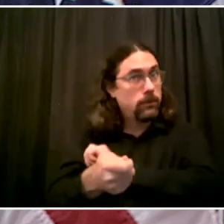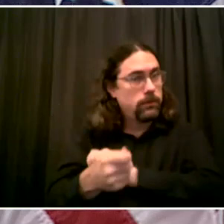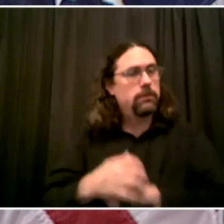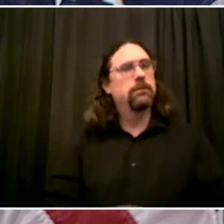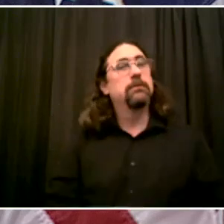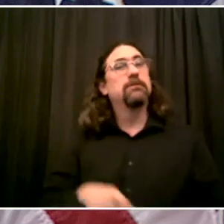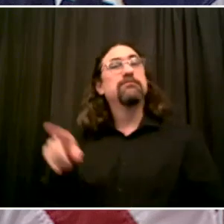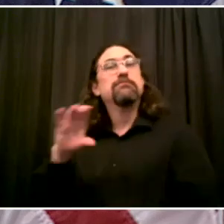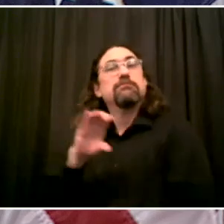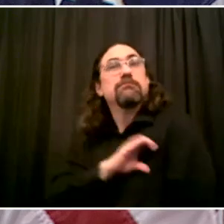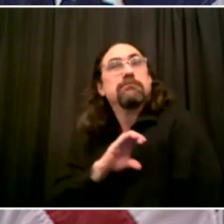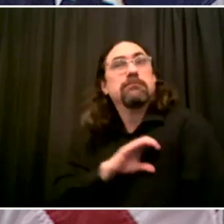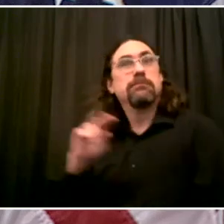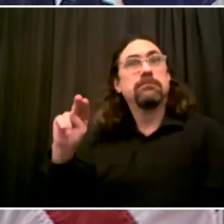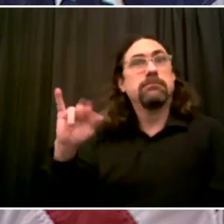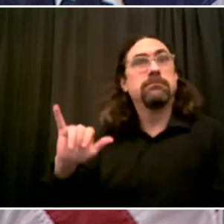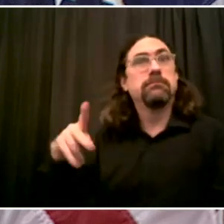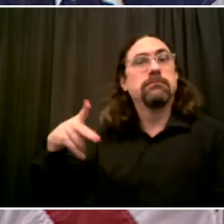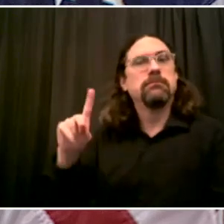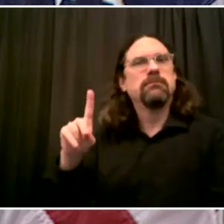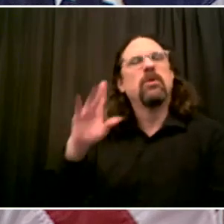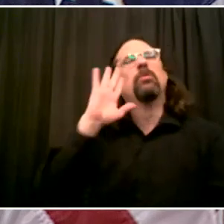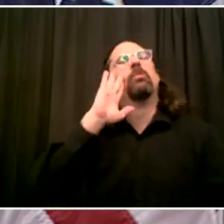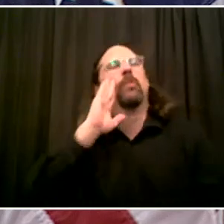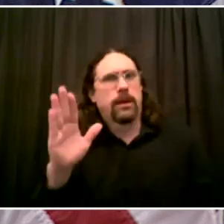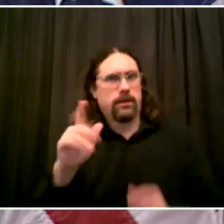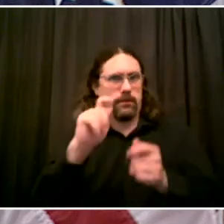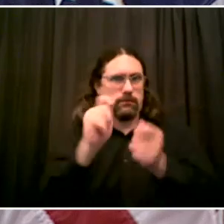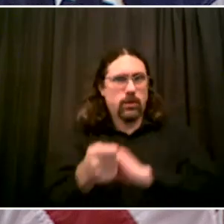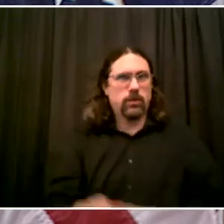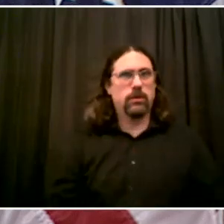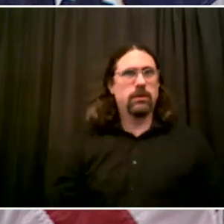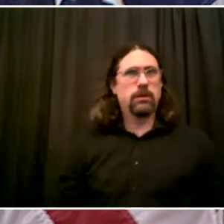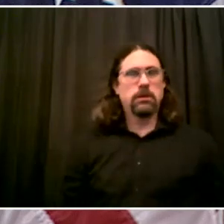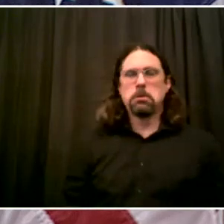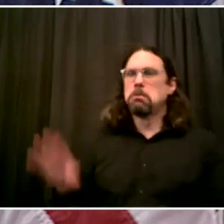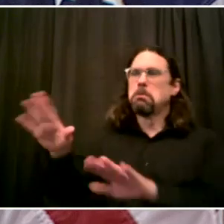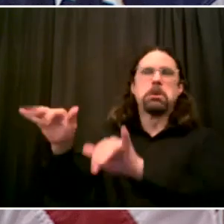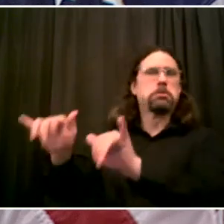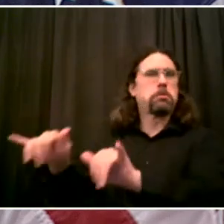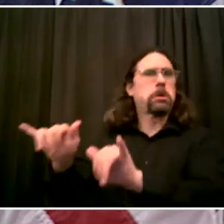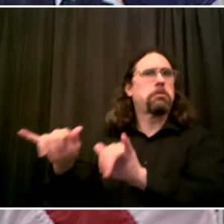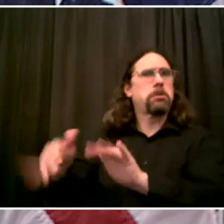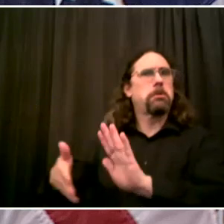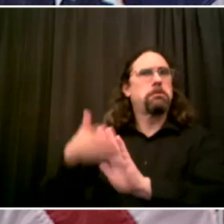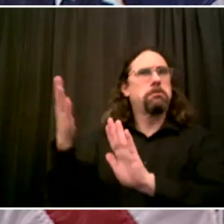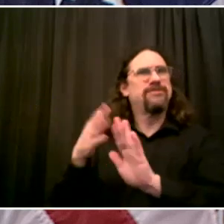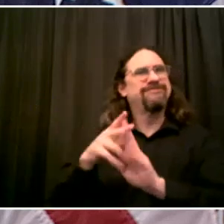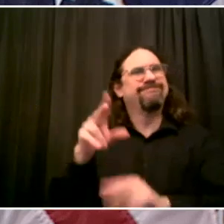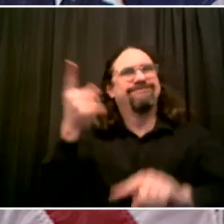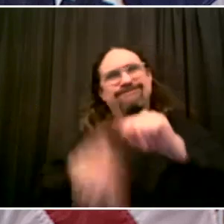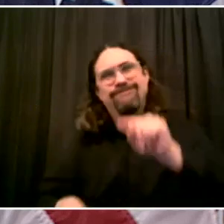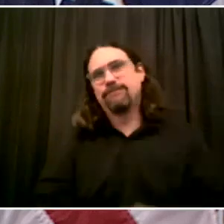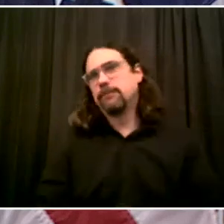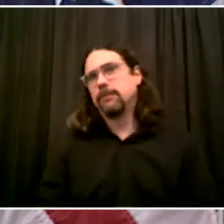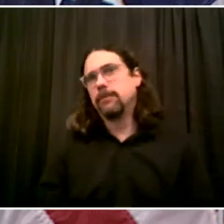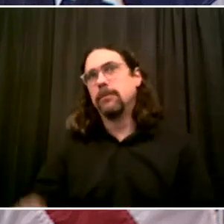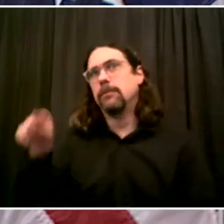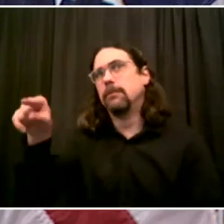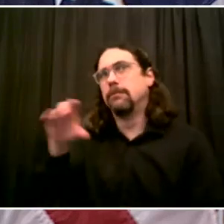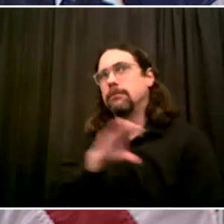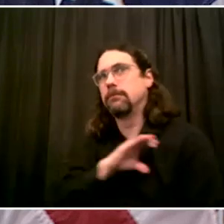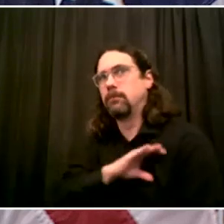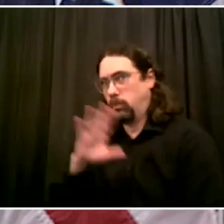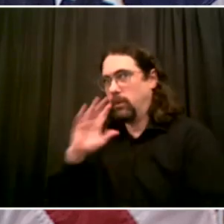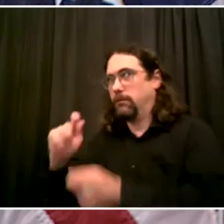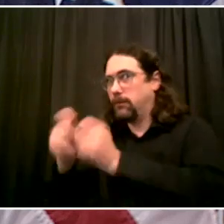We're not going to forget all the progress that has been made, and it is in so many ways important and evident. But